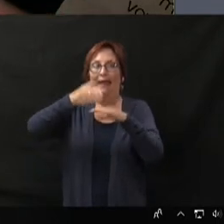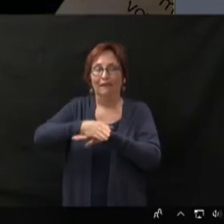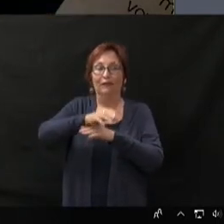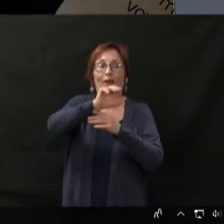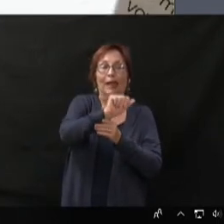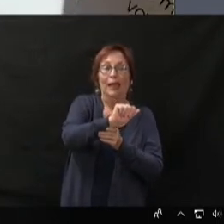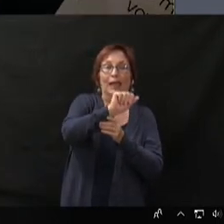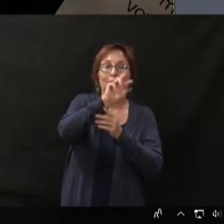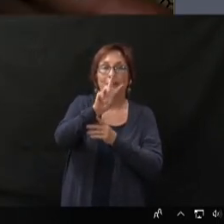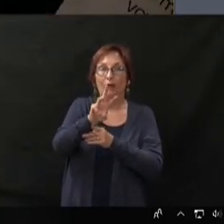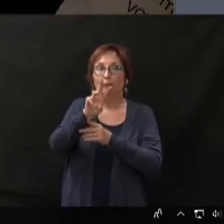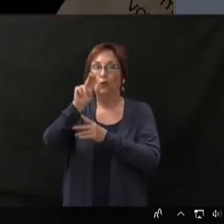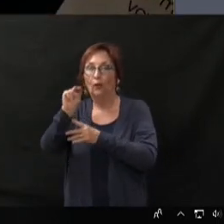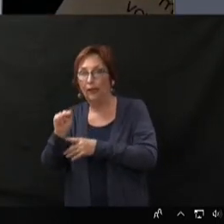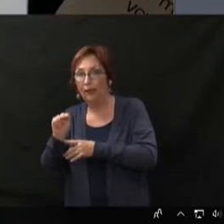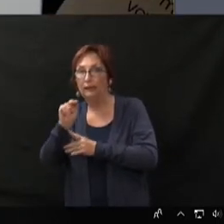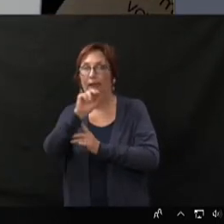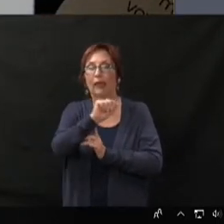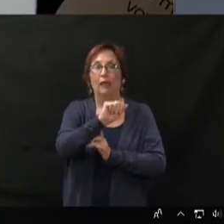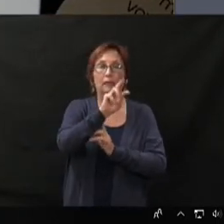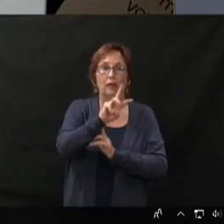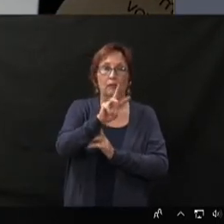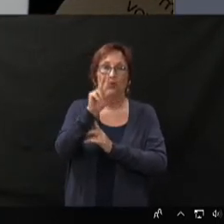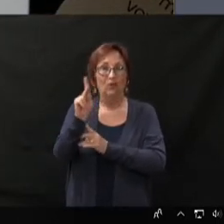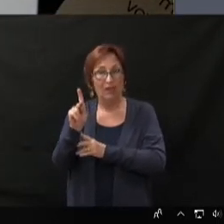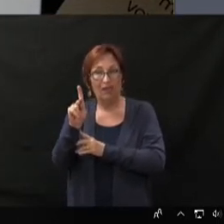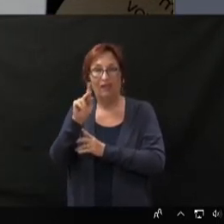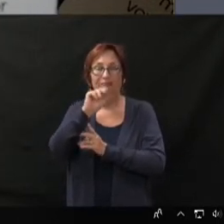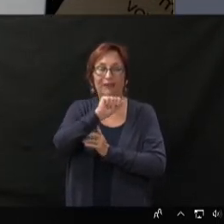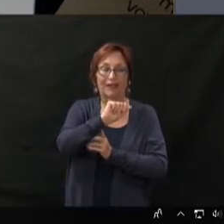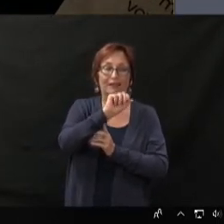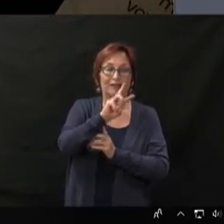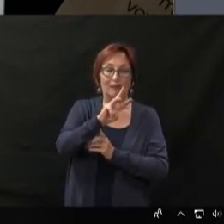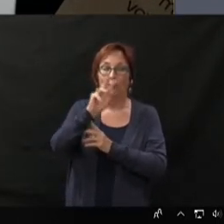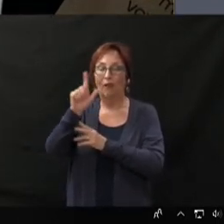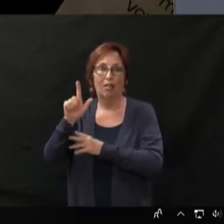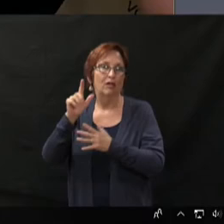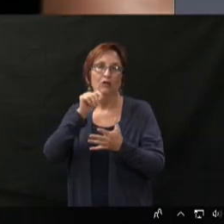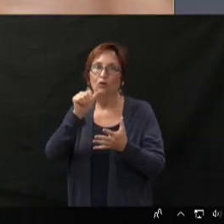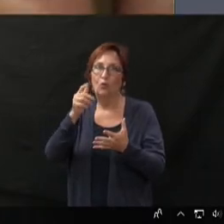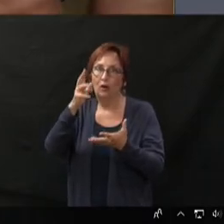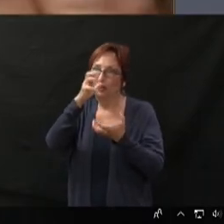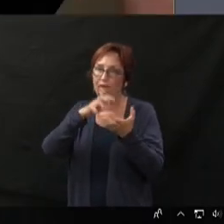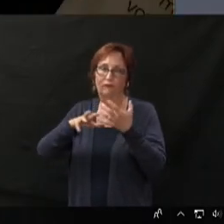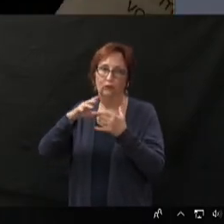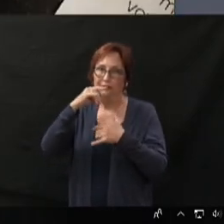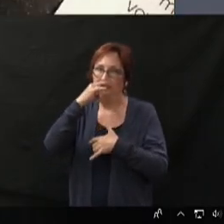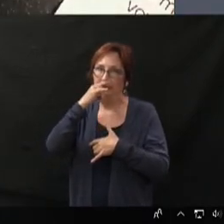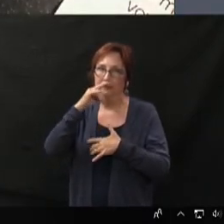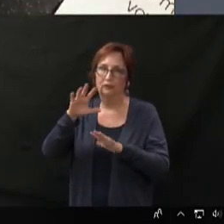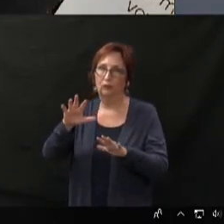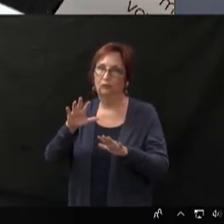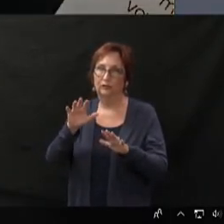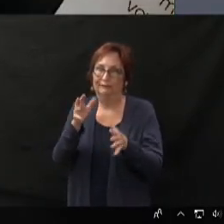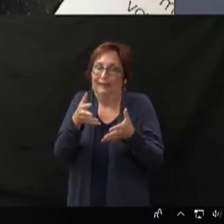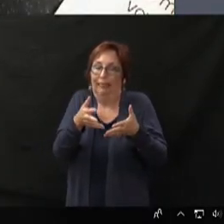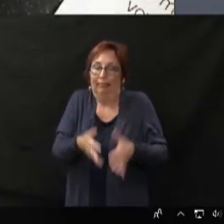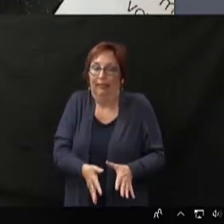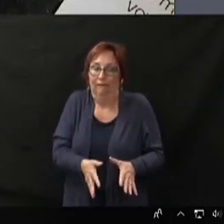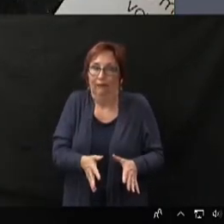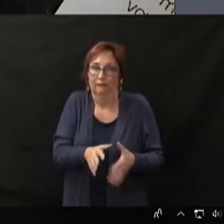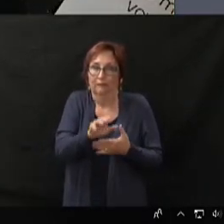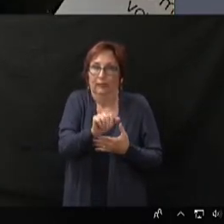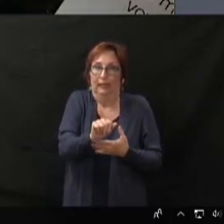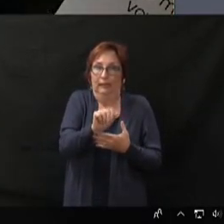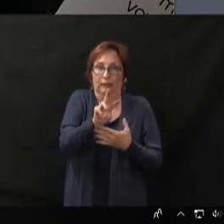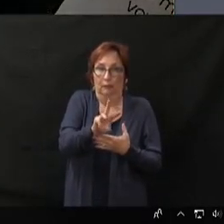So you just don't want to muddy the waters and get yourself confused and get the kids confused. Just don't put anything in the ending